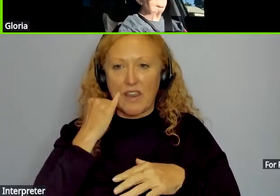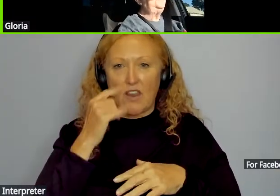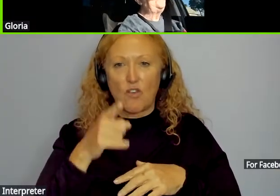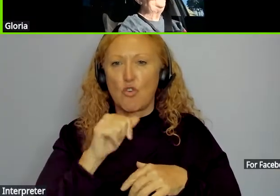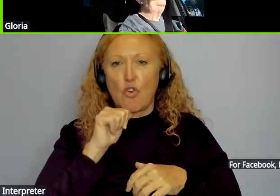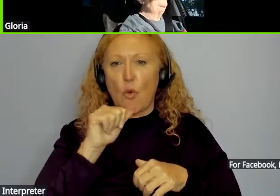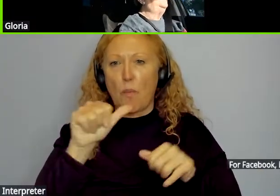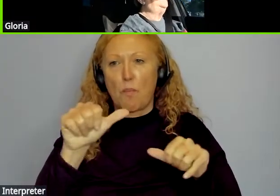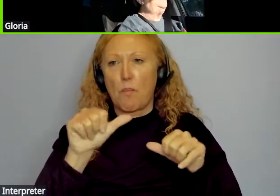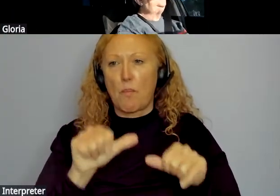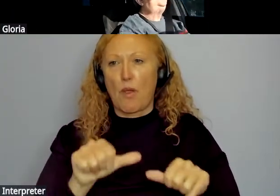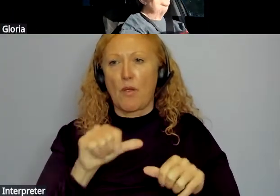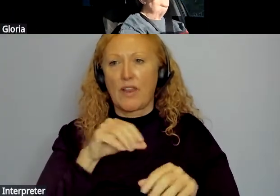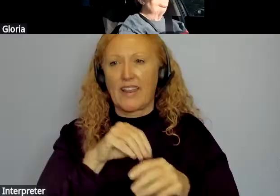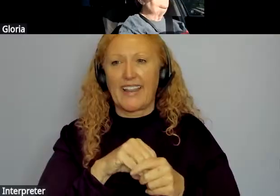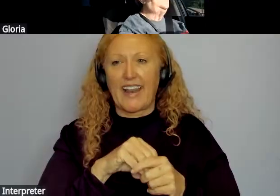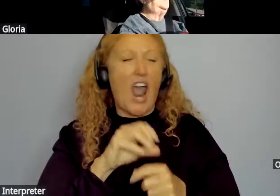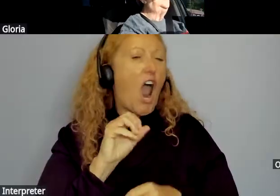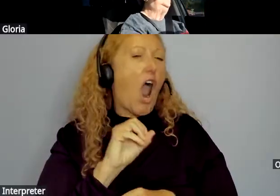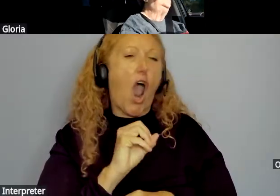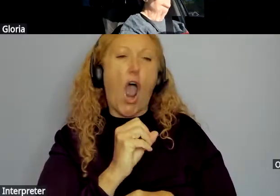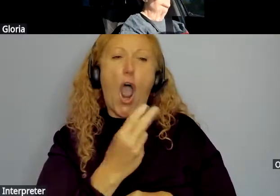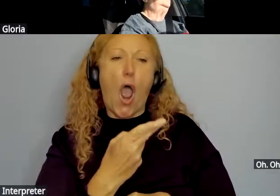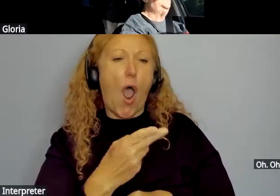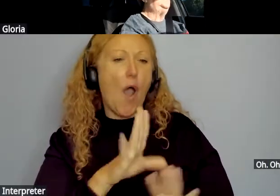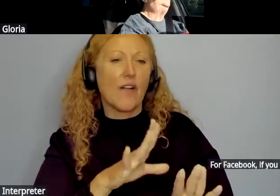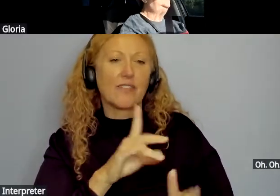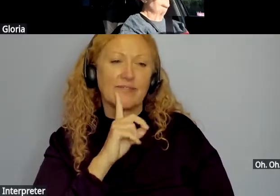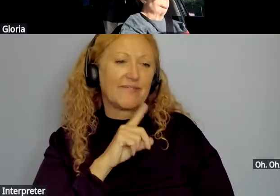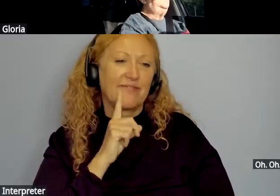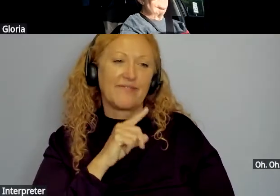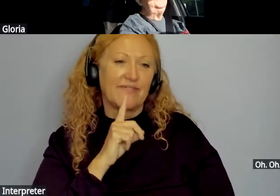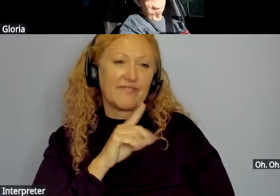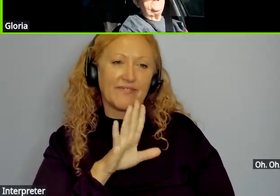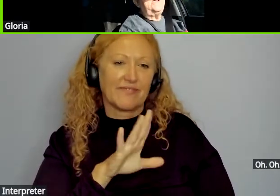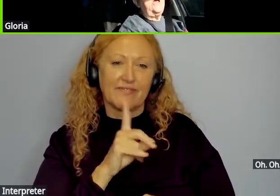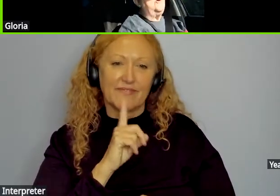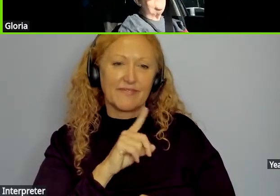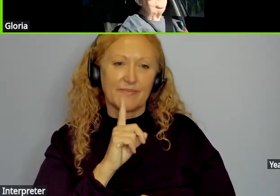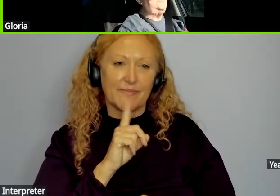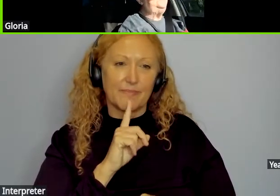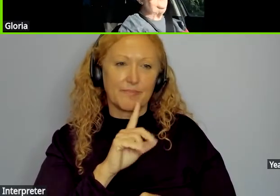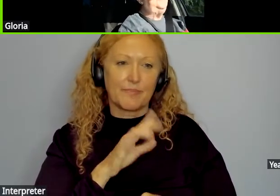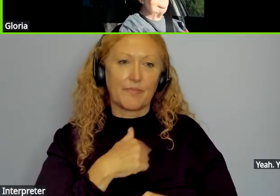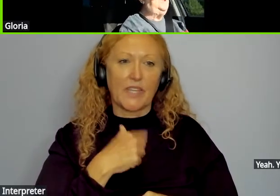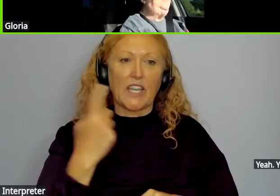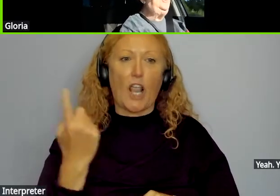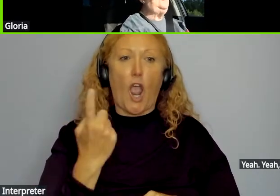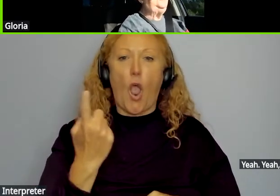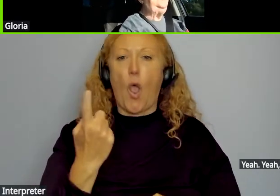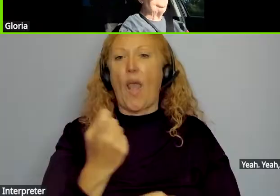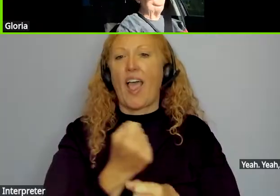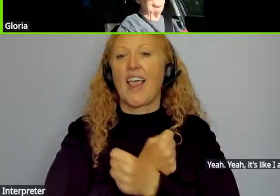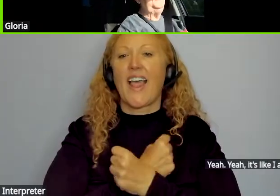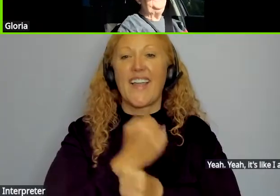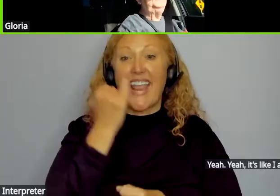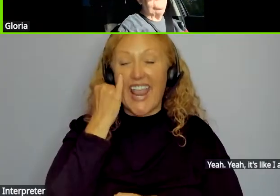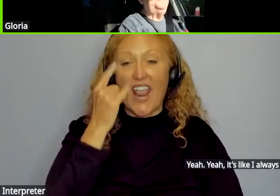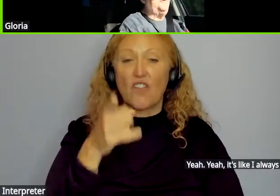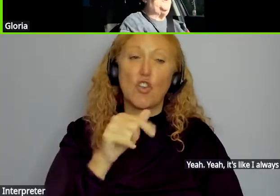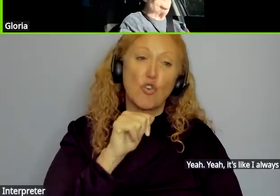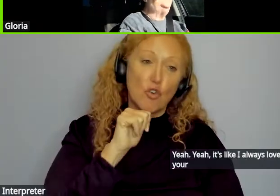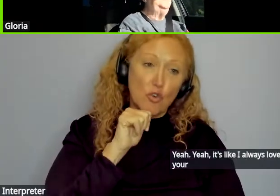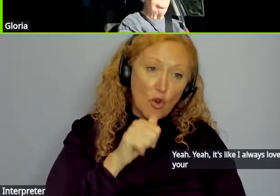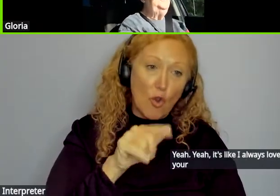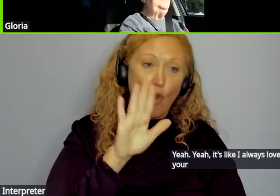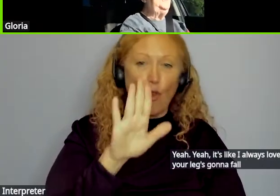this. You oh, know, that's fake. yeah, yeah. It's like I always loved it when it said if you don't do this, your leg's gonna